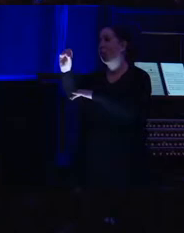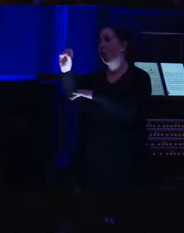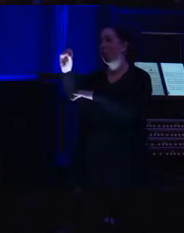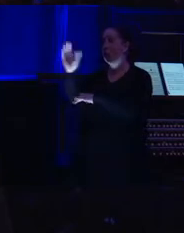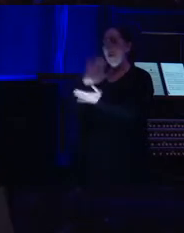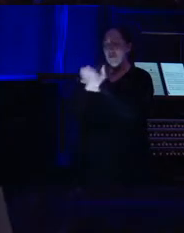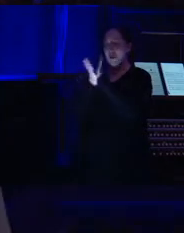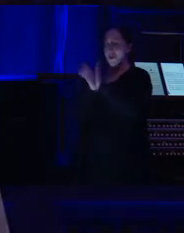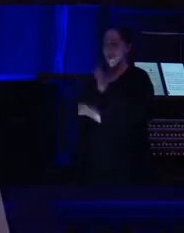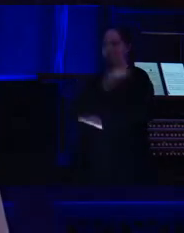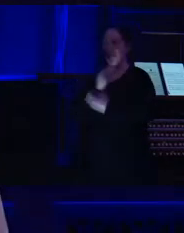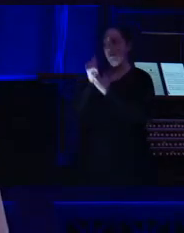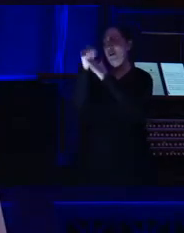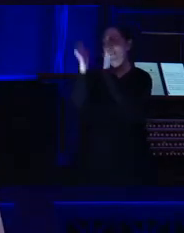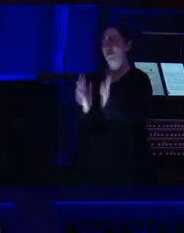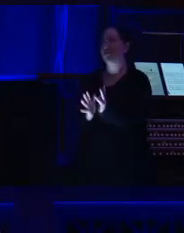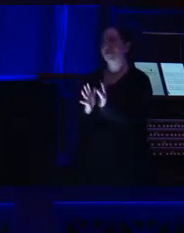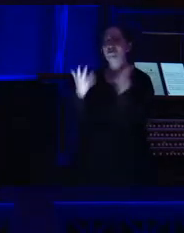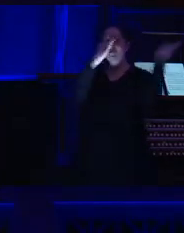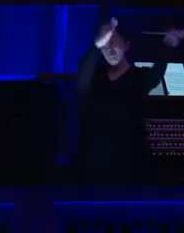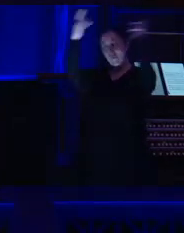leader.